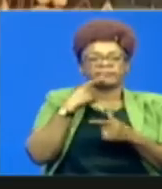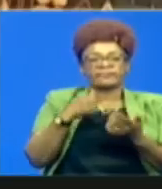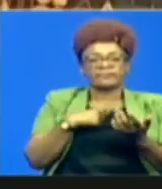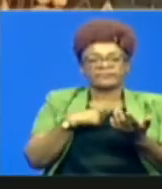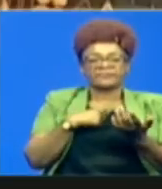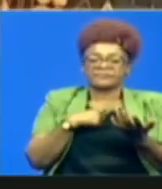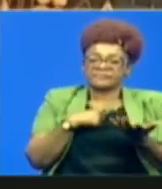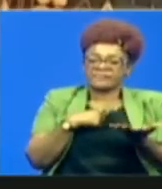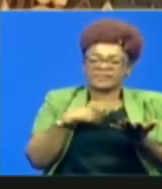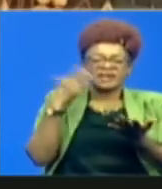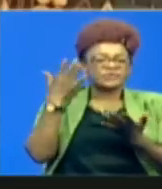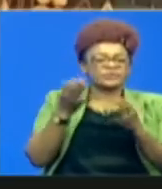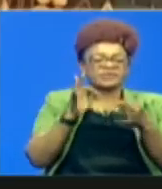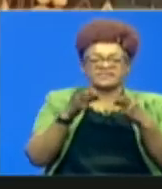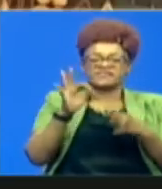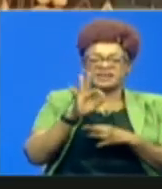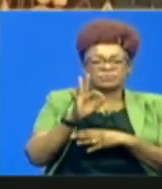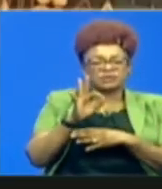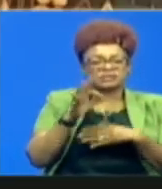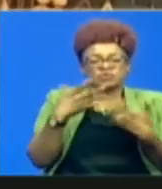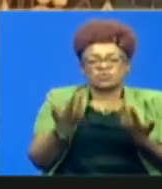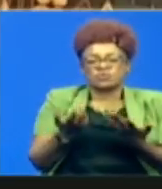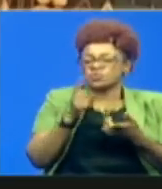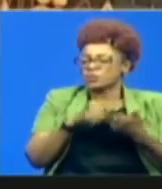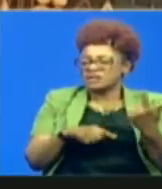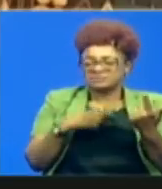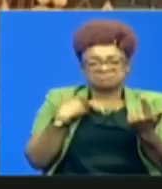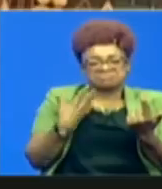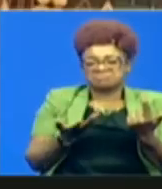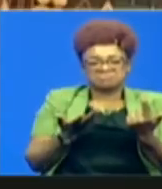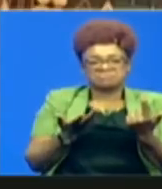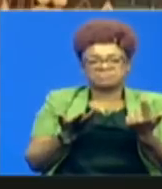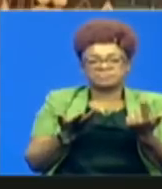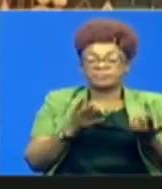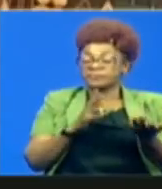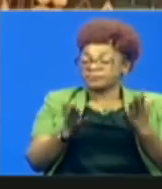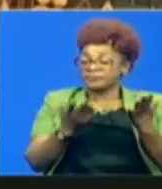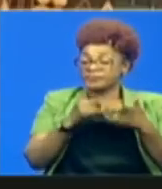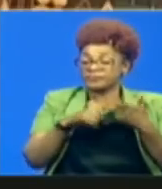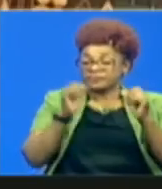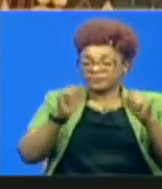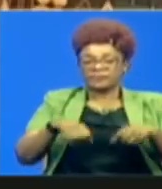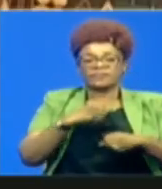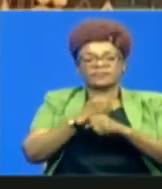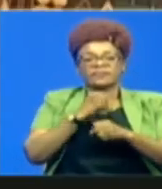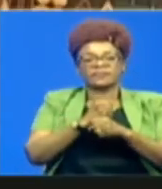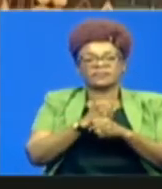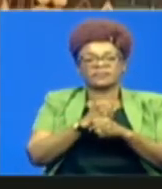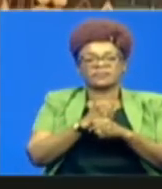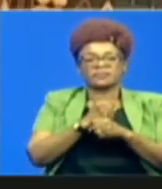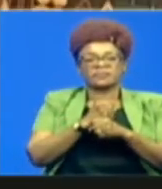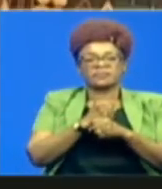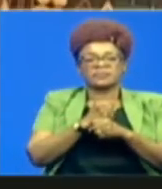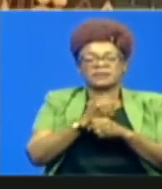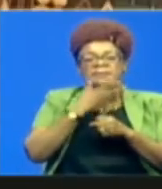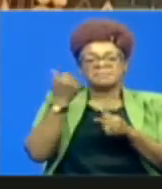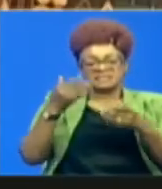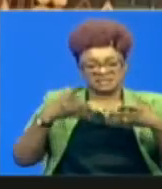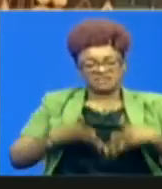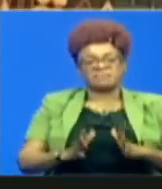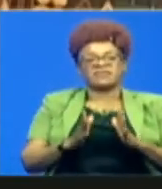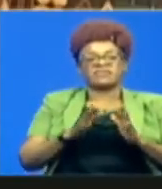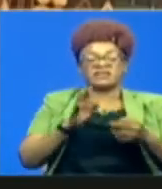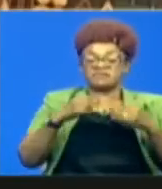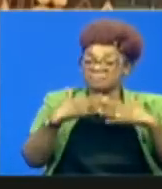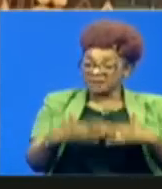it's fibroids, I don't know what it is. Maybe what you could do, you could give birth. If you get pregnant and